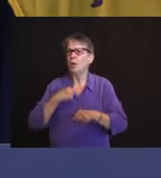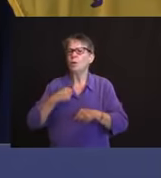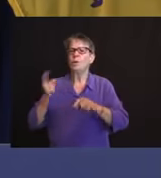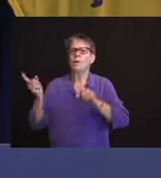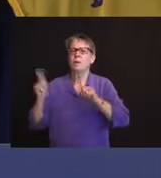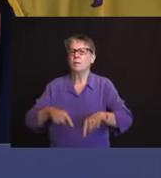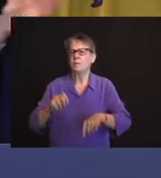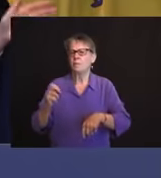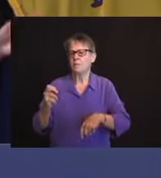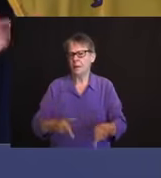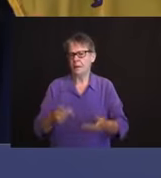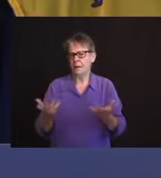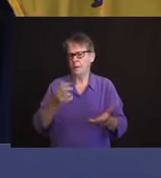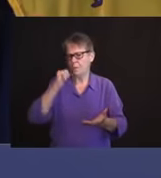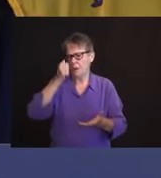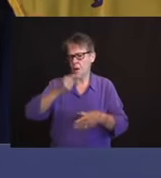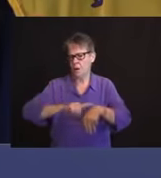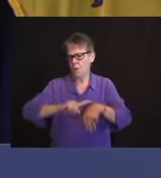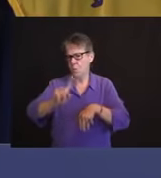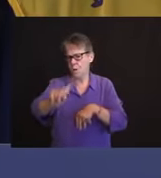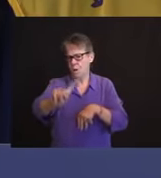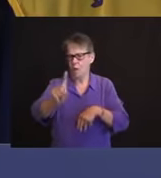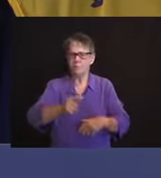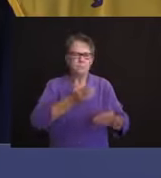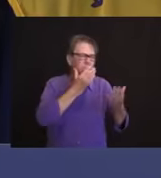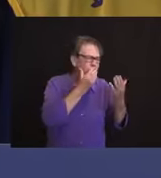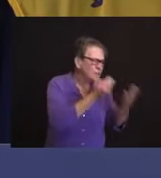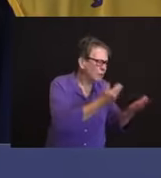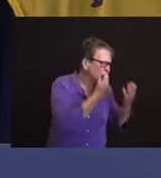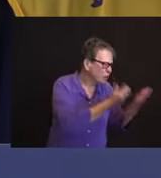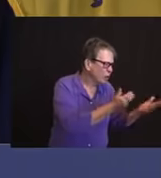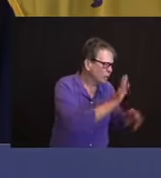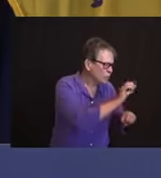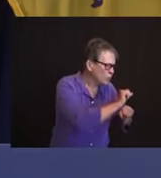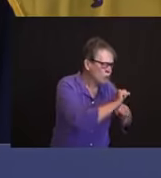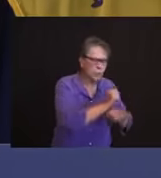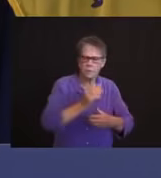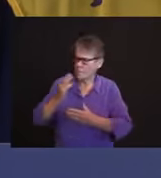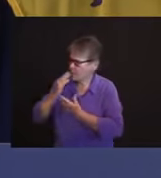honor as always to be with you. Pat, likewise. Jared, Matt, Dan, the whole team.